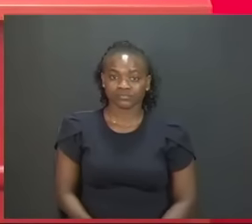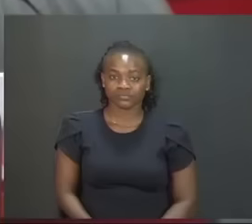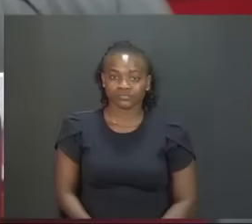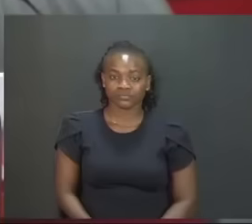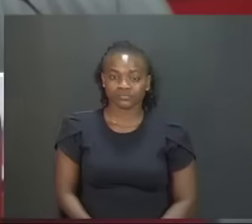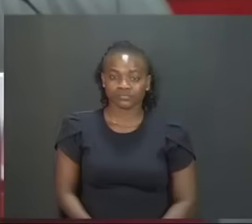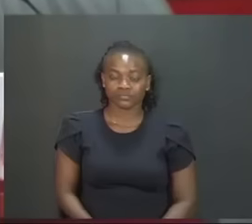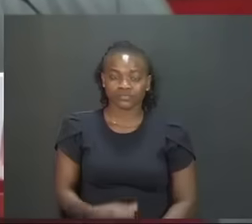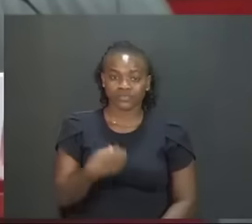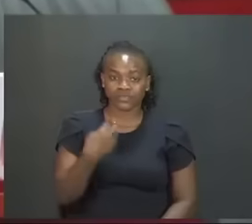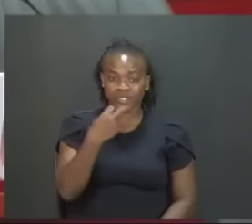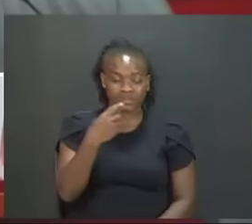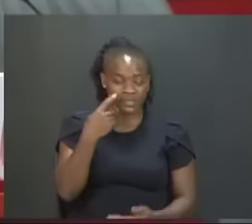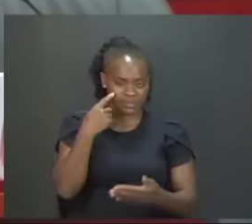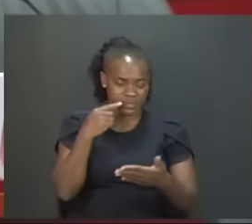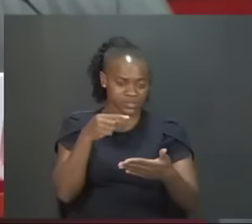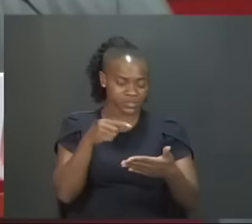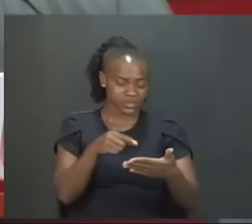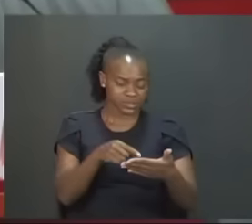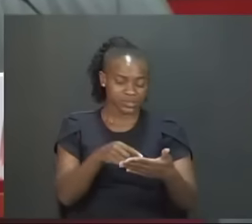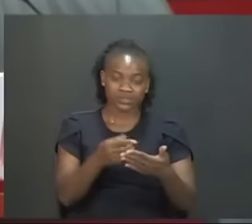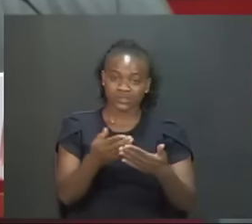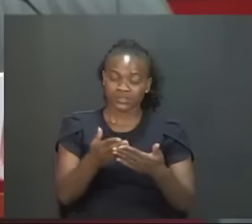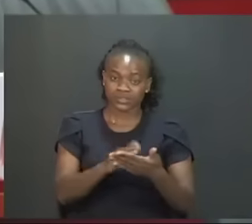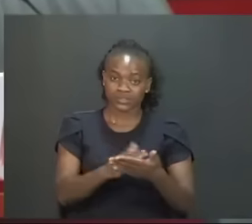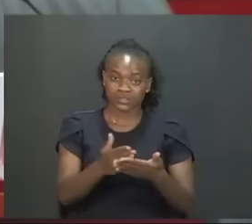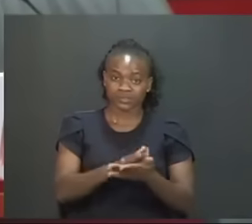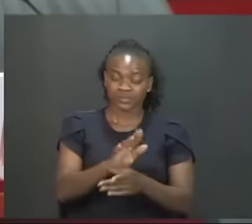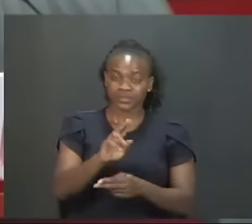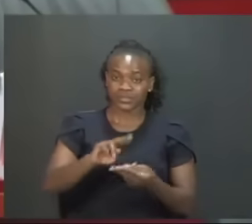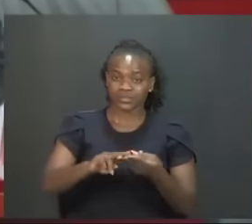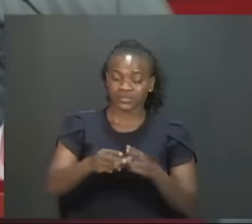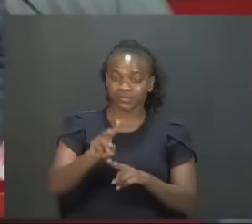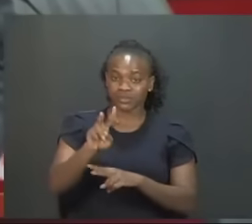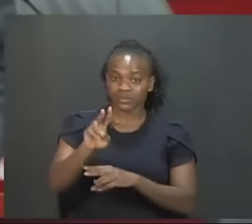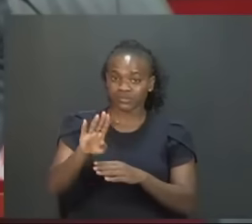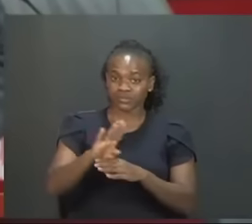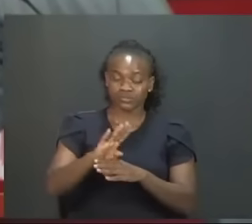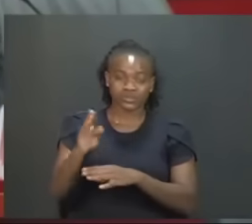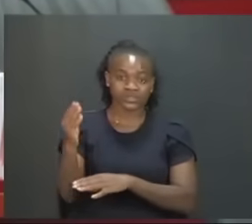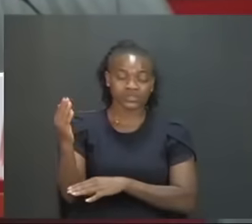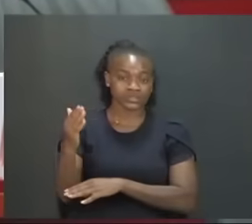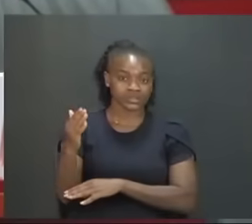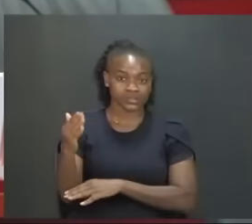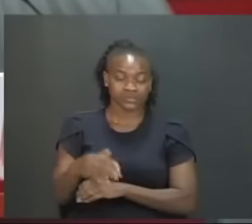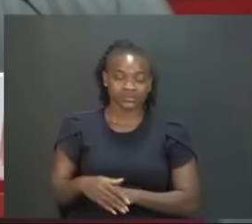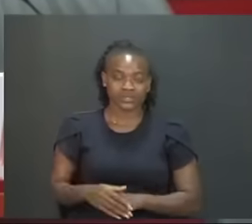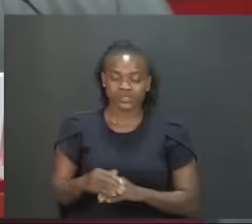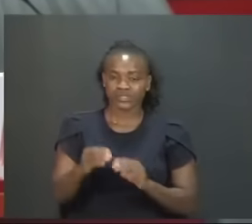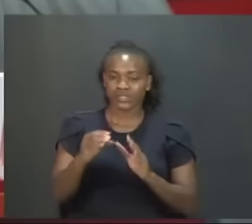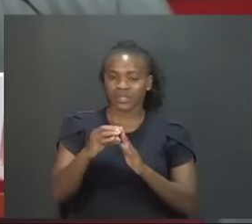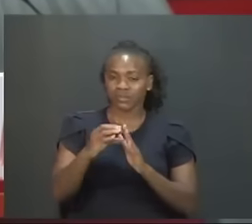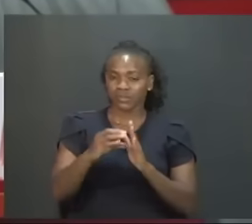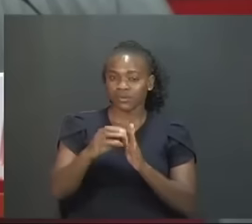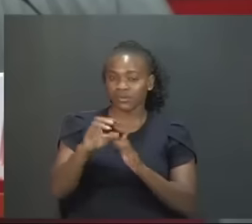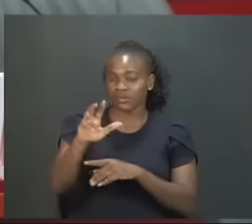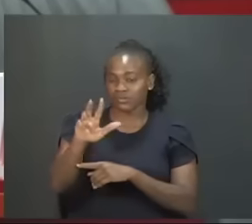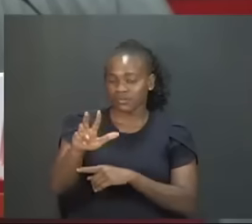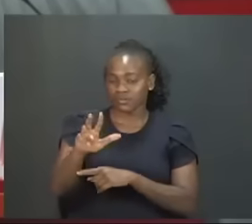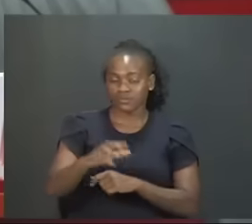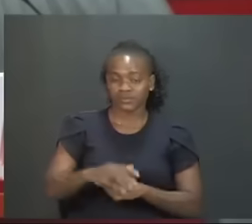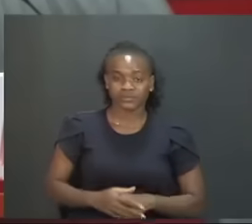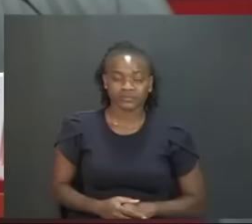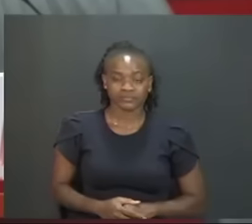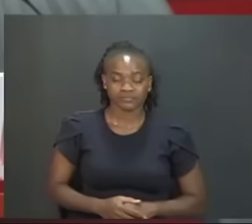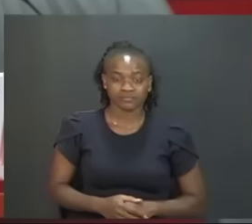I noticed from page 2 of the business statement, paragraph 3, that